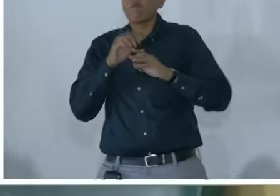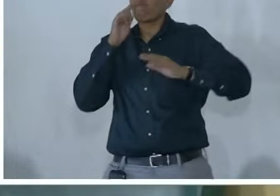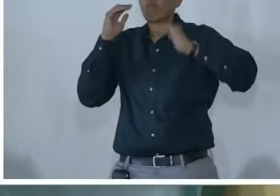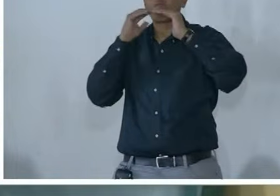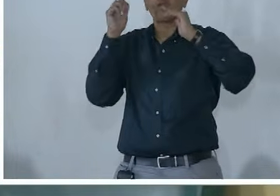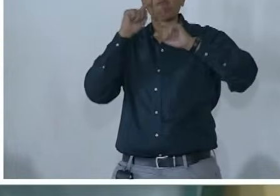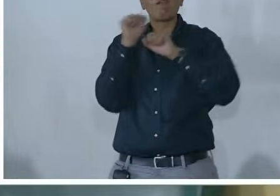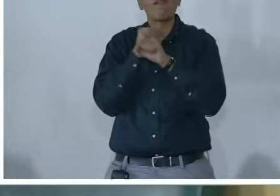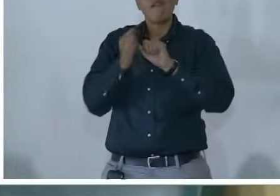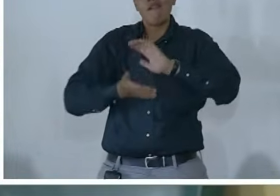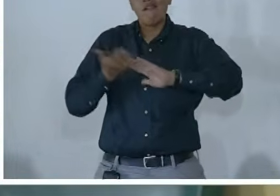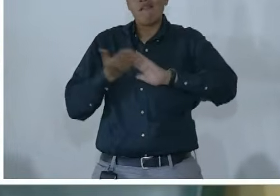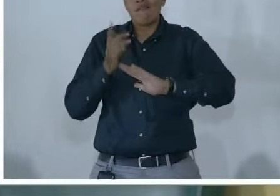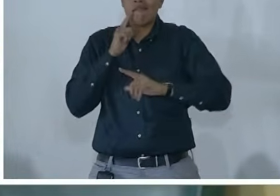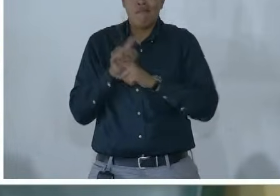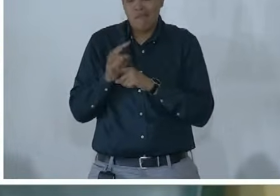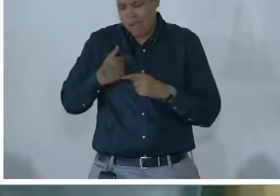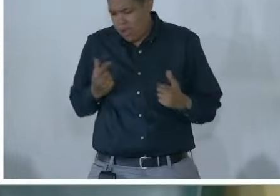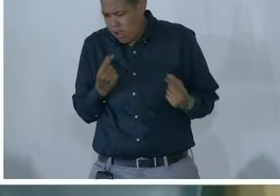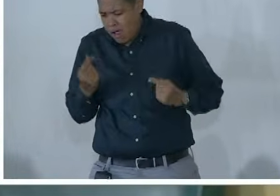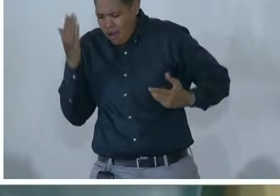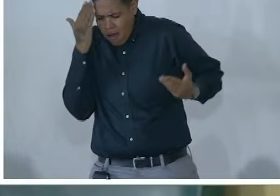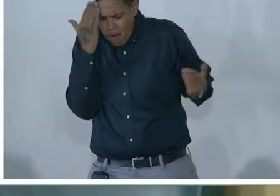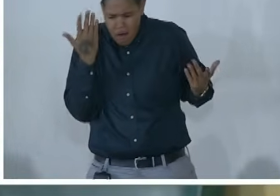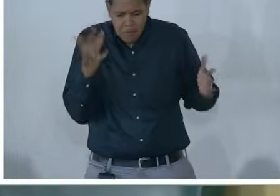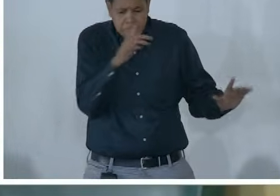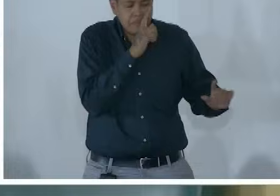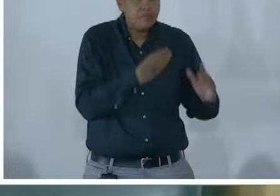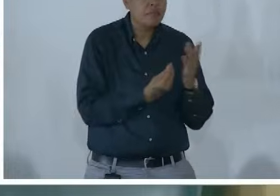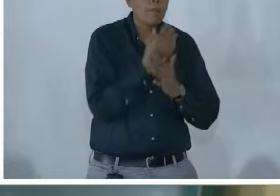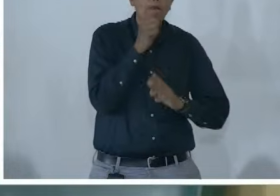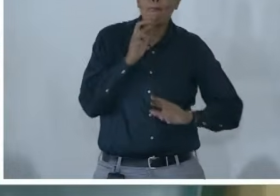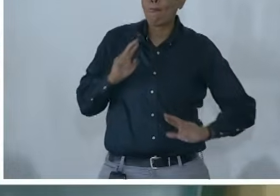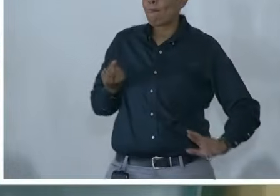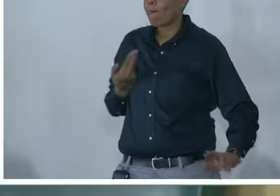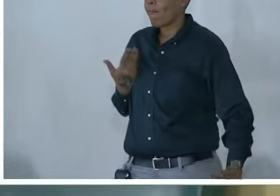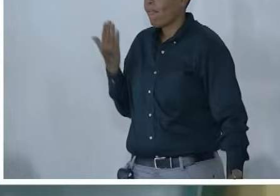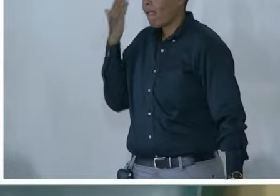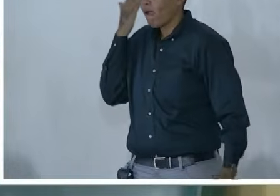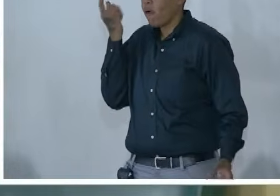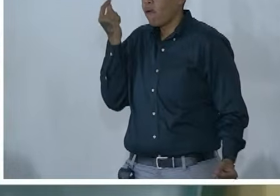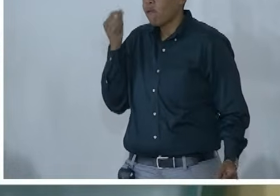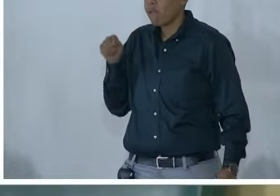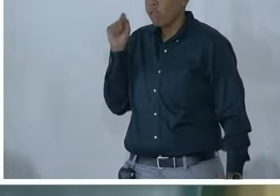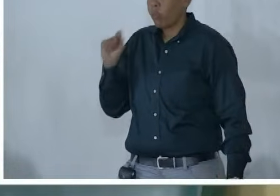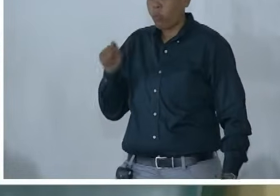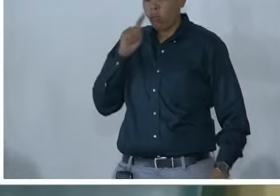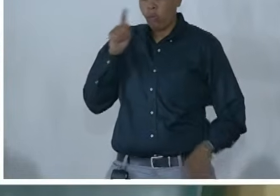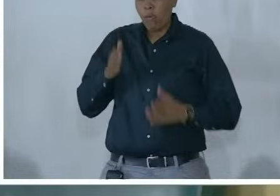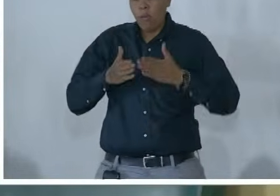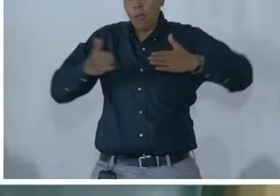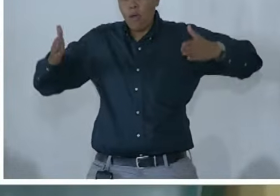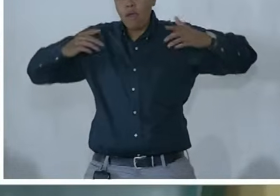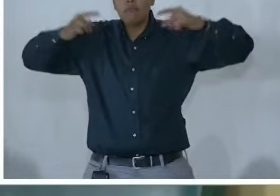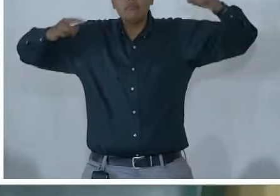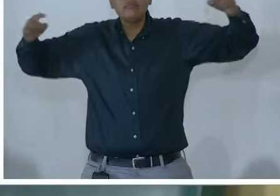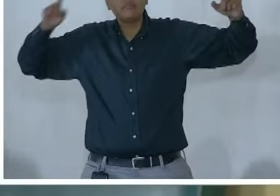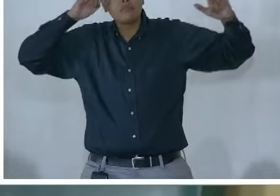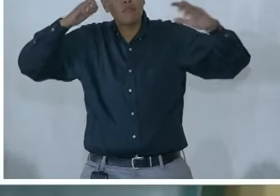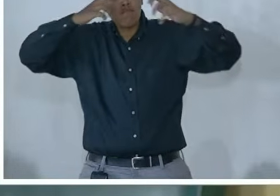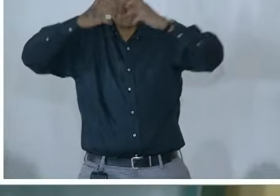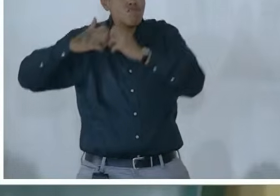of operational discipline and growth readiness. This wide-ranging